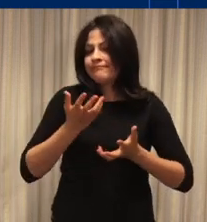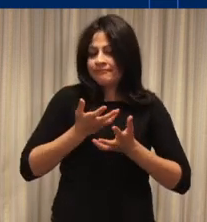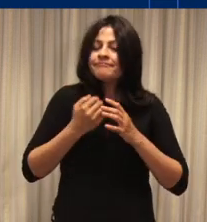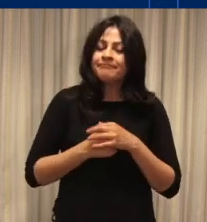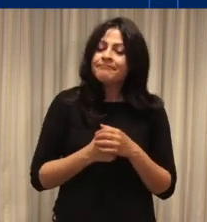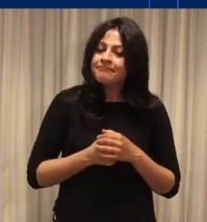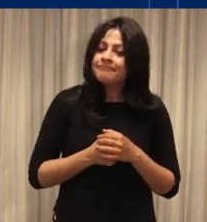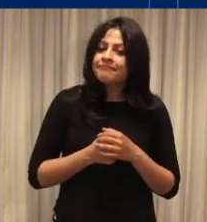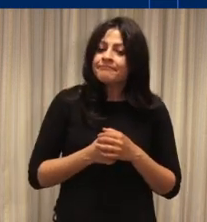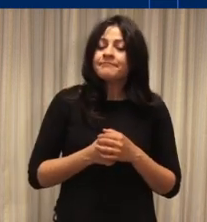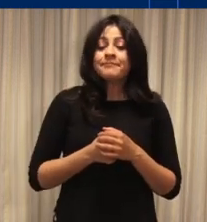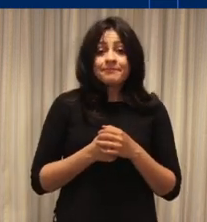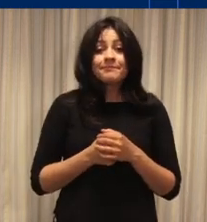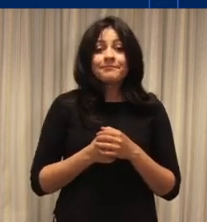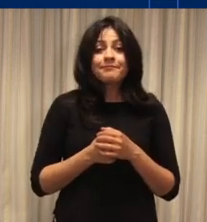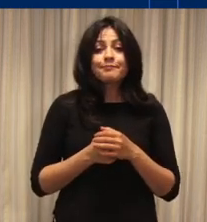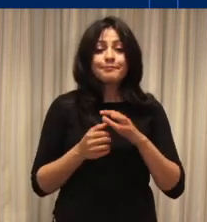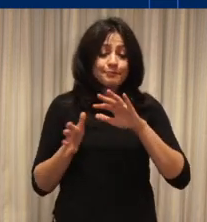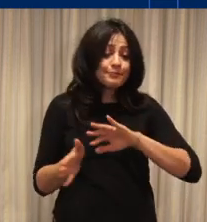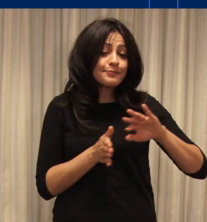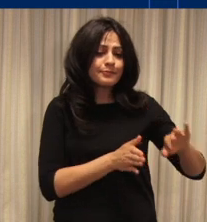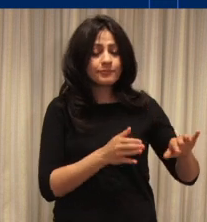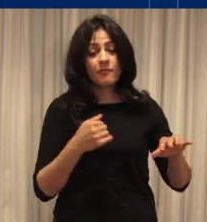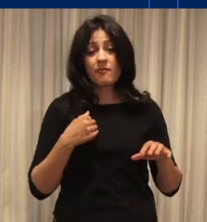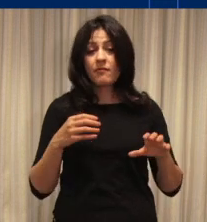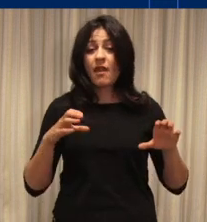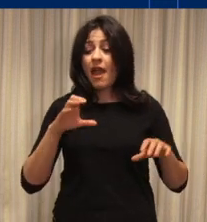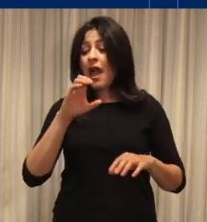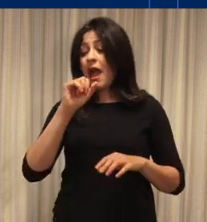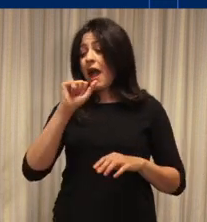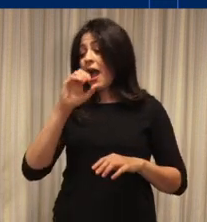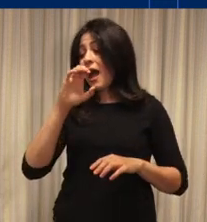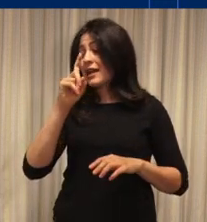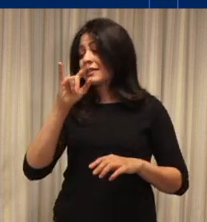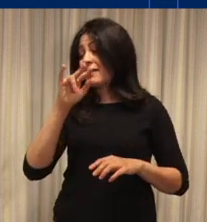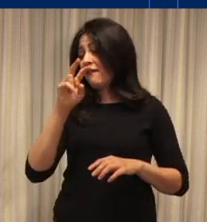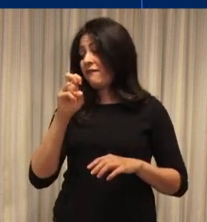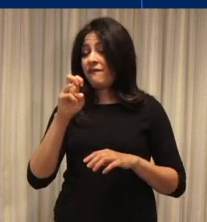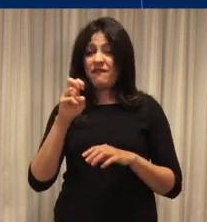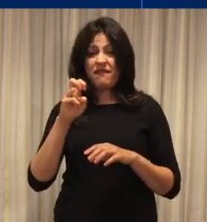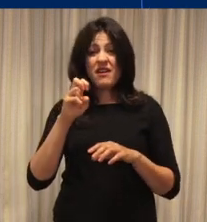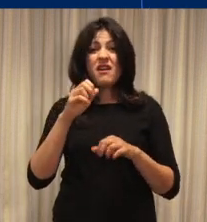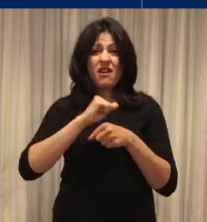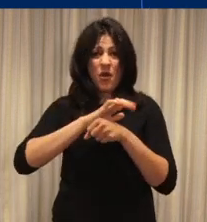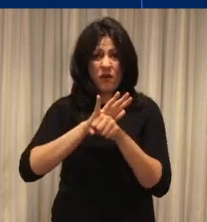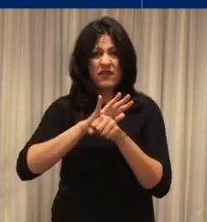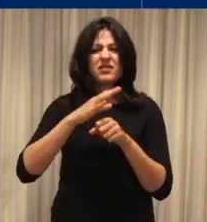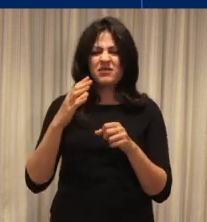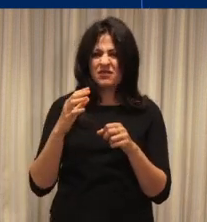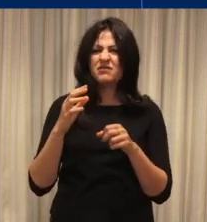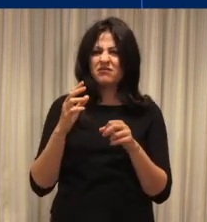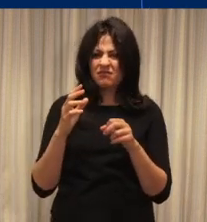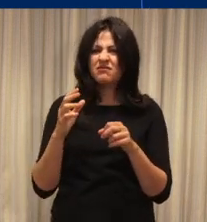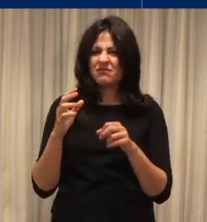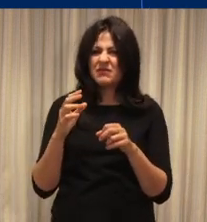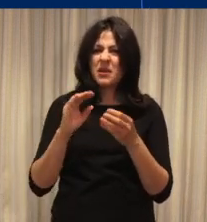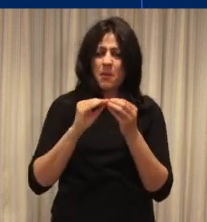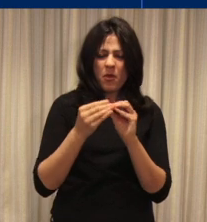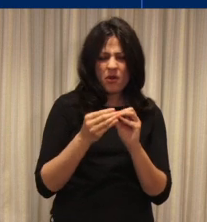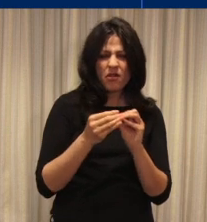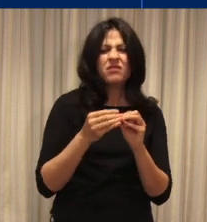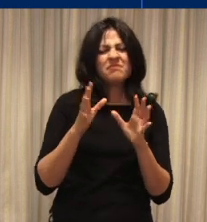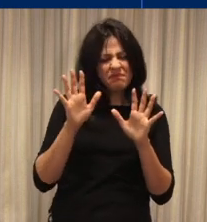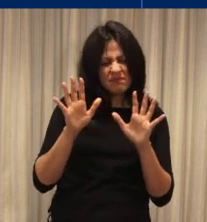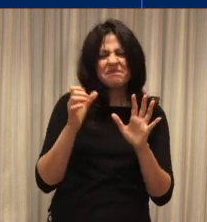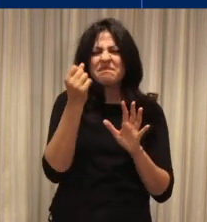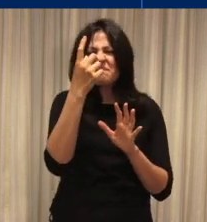regard. In terms of active cases, so I often talk about the total. The first slide talks about our